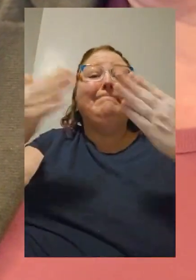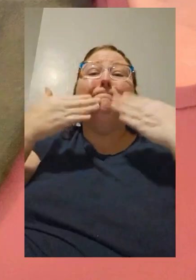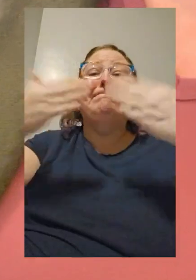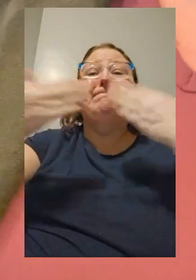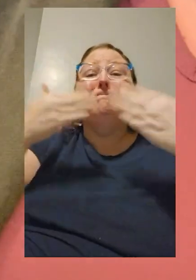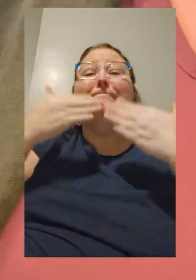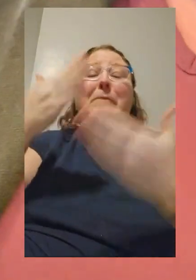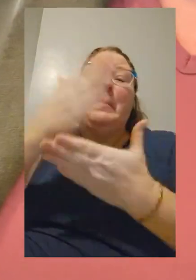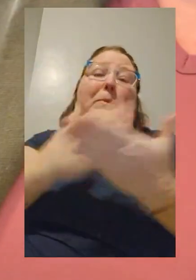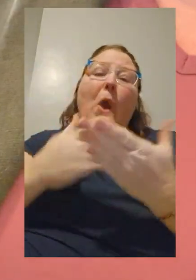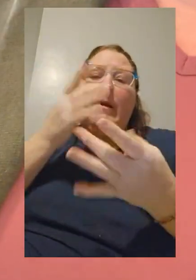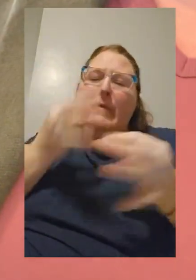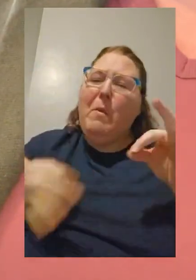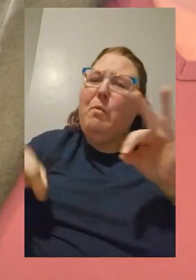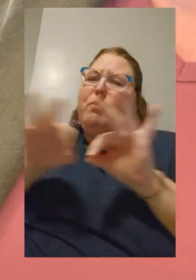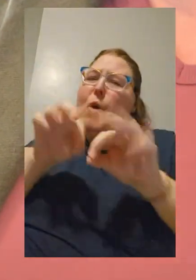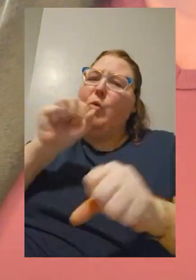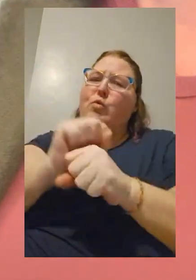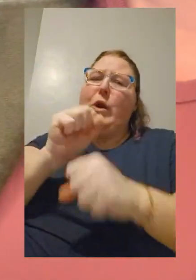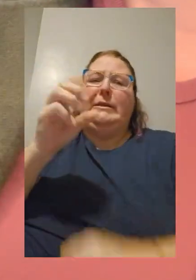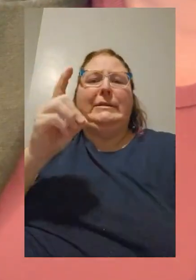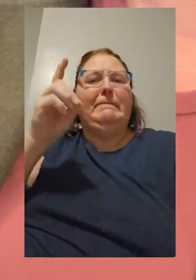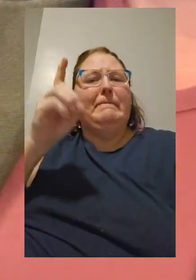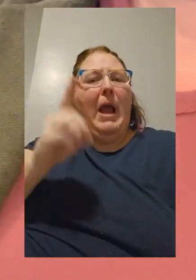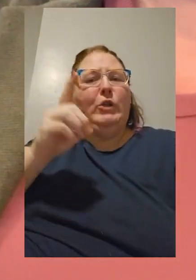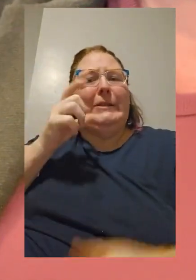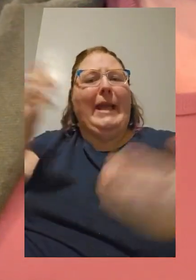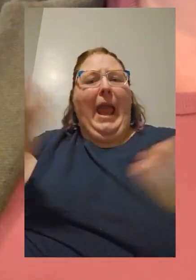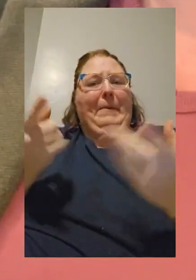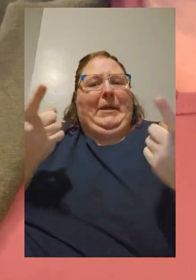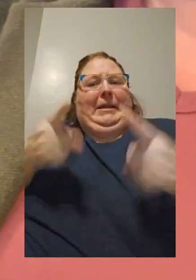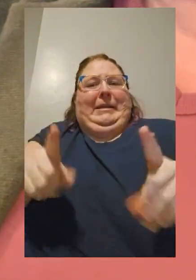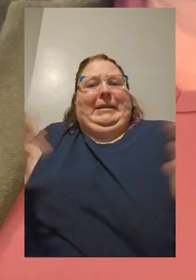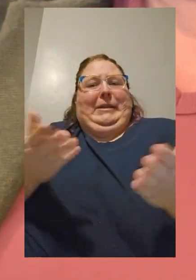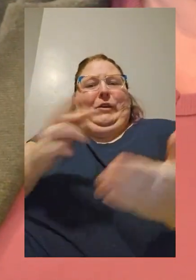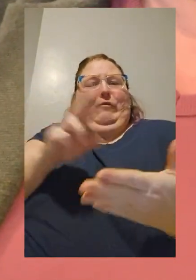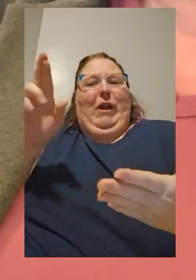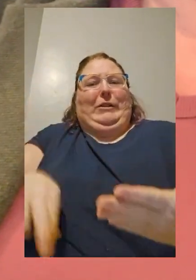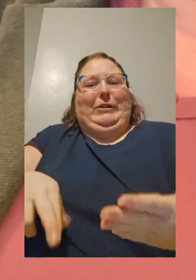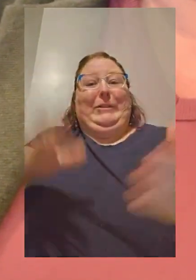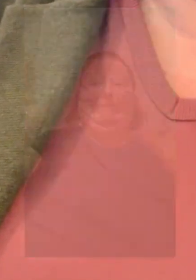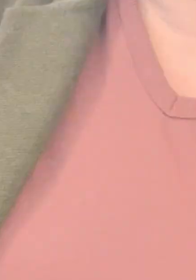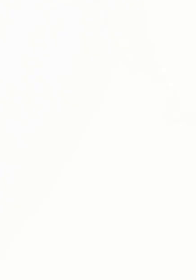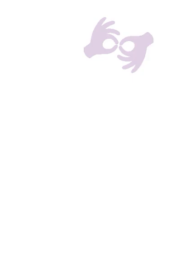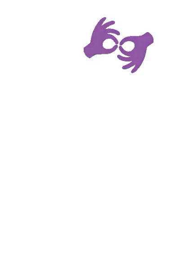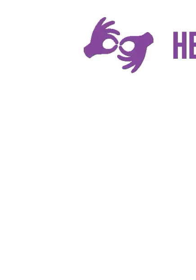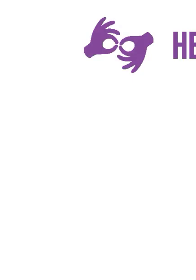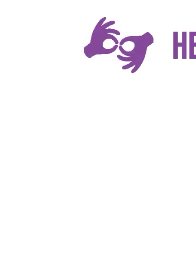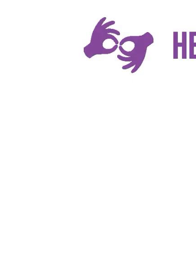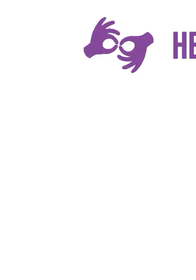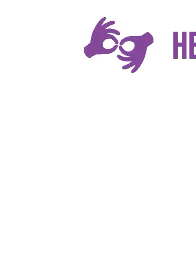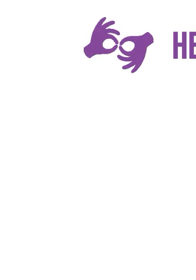give a call. That's it. Thanks for being part of this important work to make democracy happen right here in Rochester.